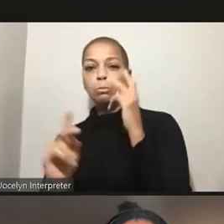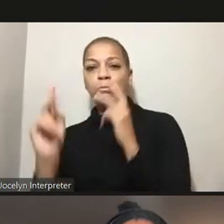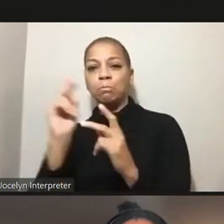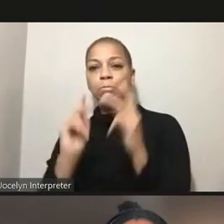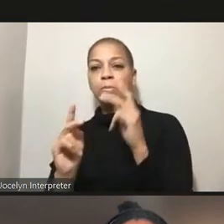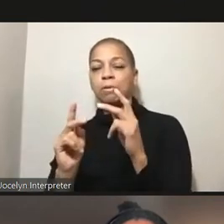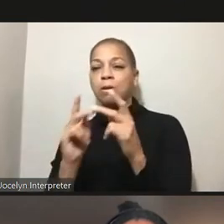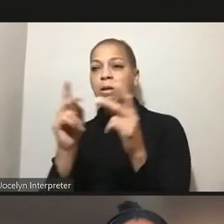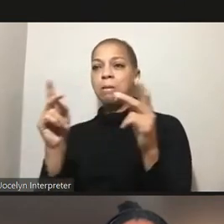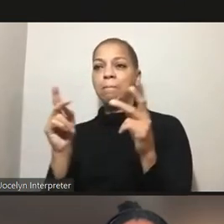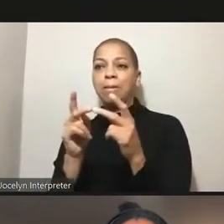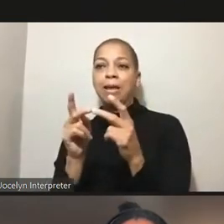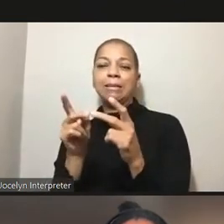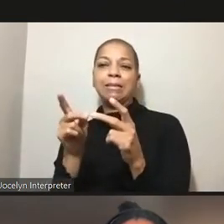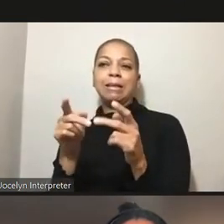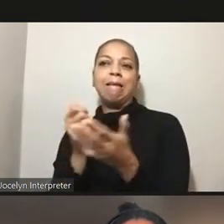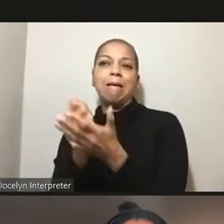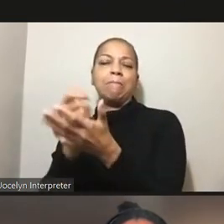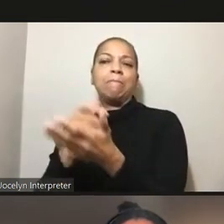makes them most comfortable.